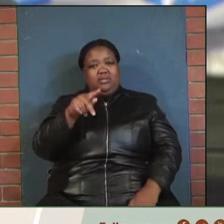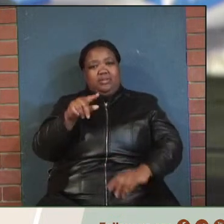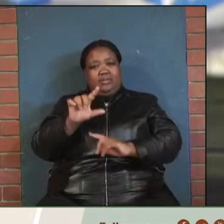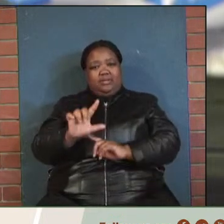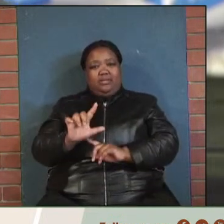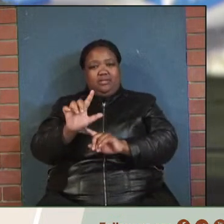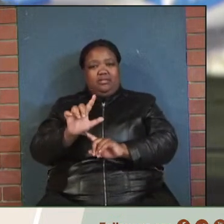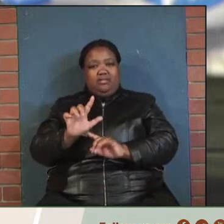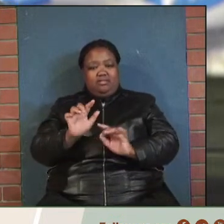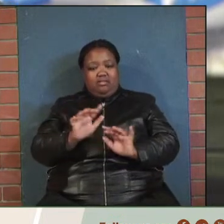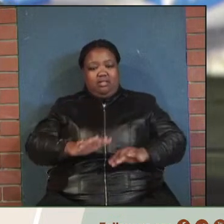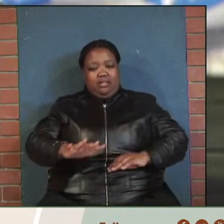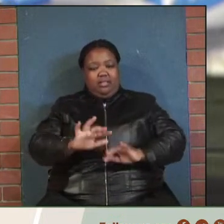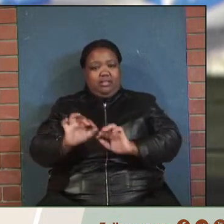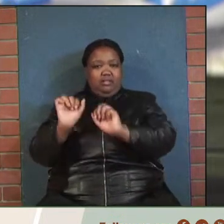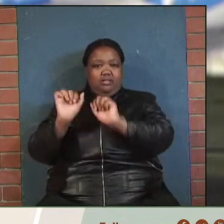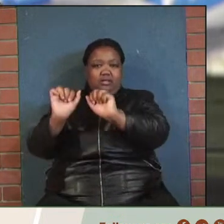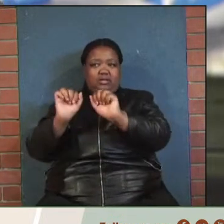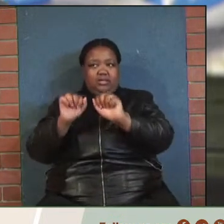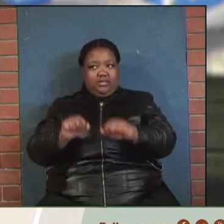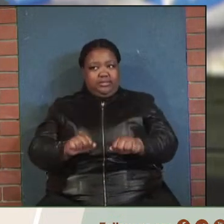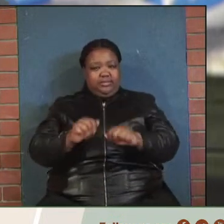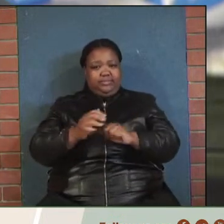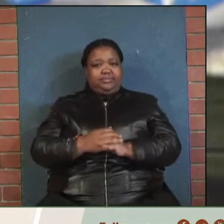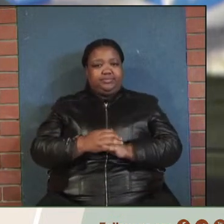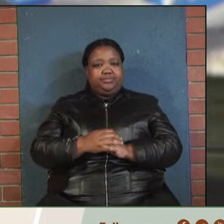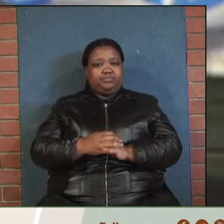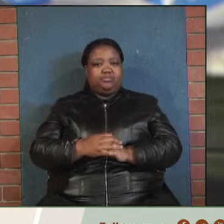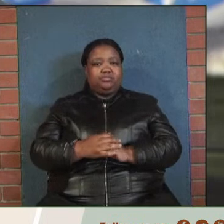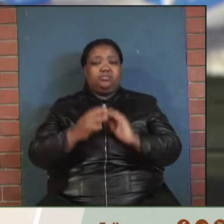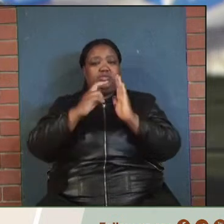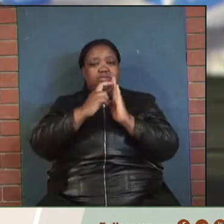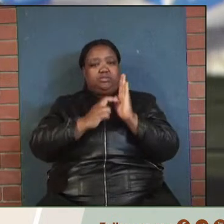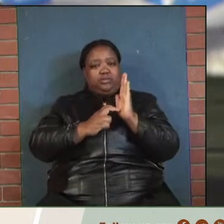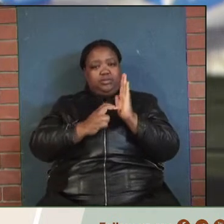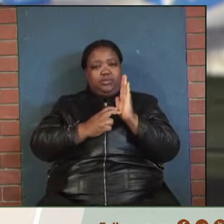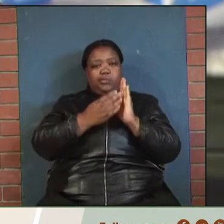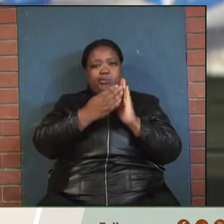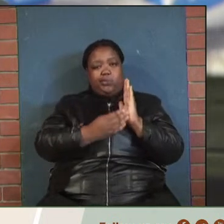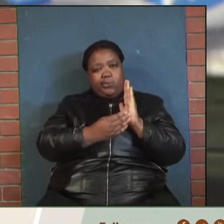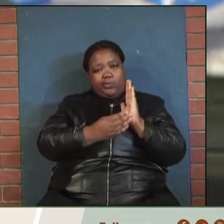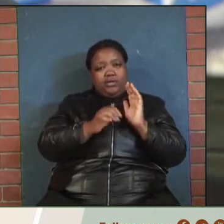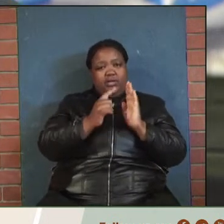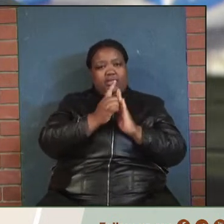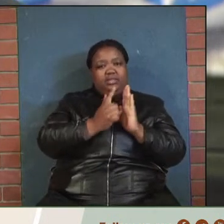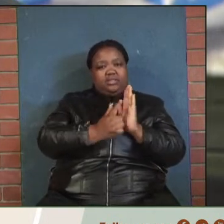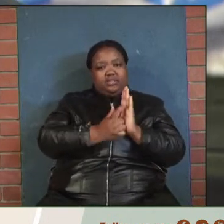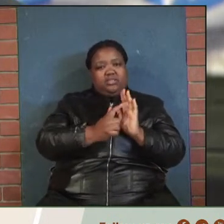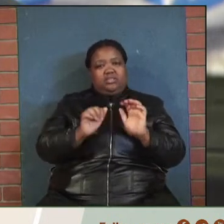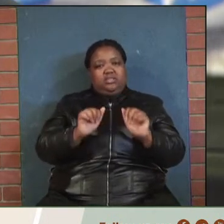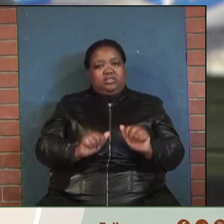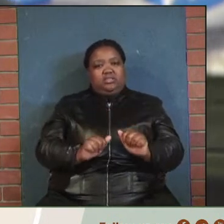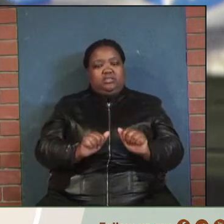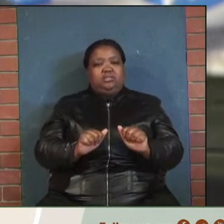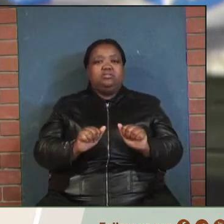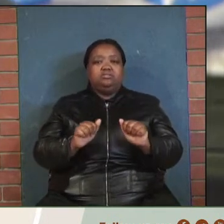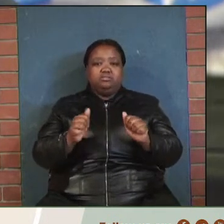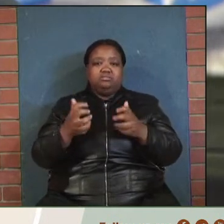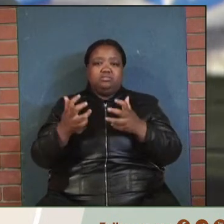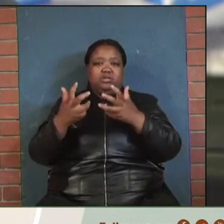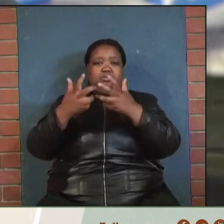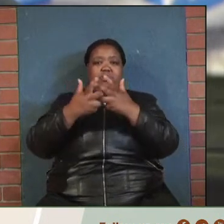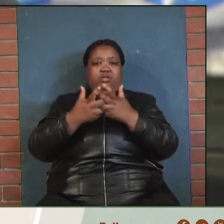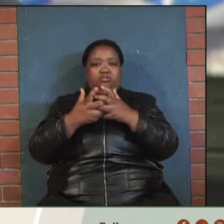Provincial Legislature. That's the standing rules of the legislature will apply